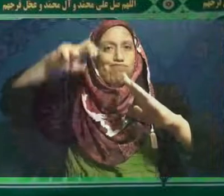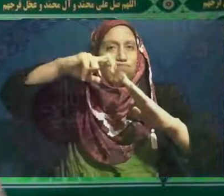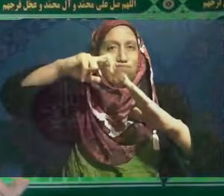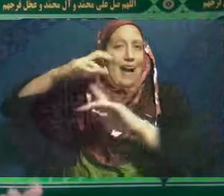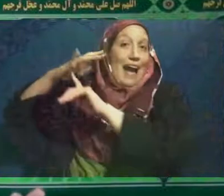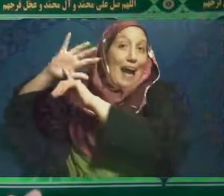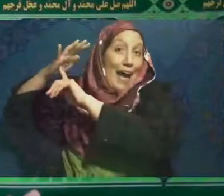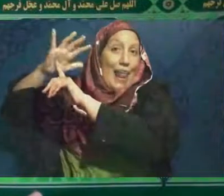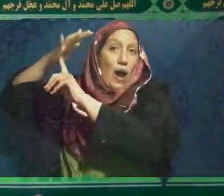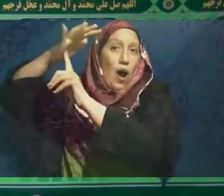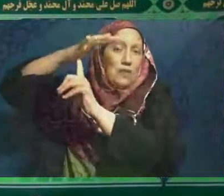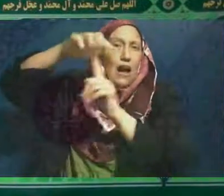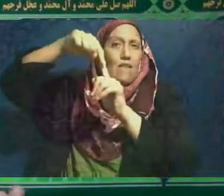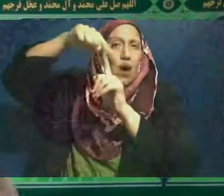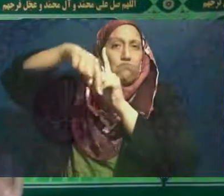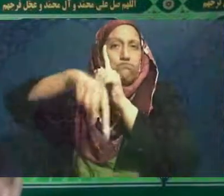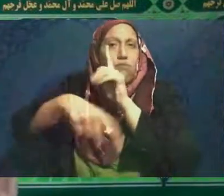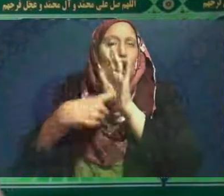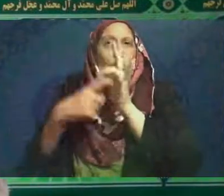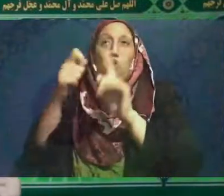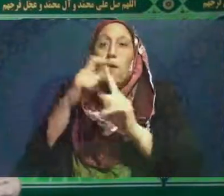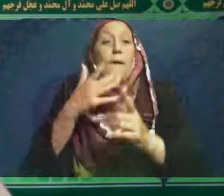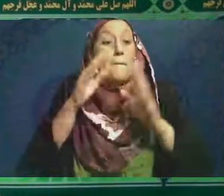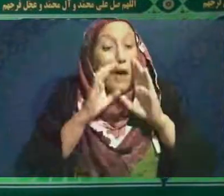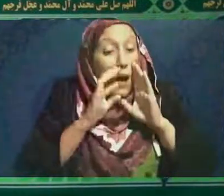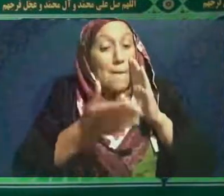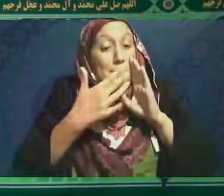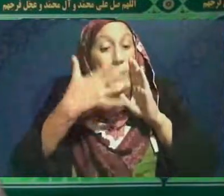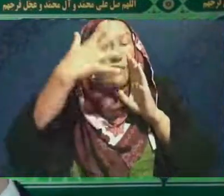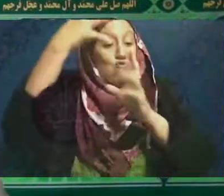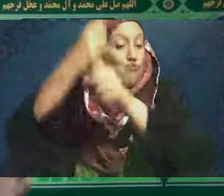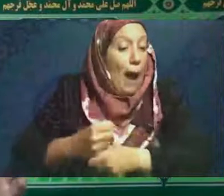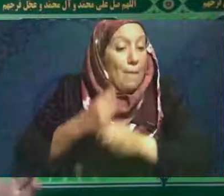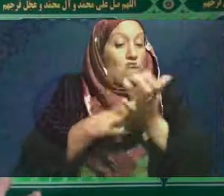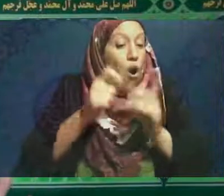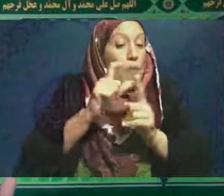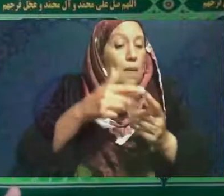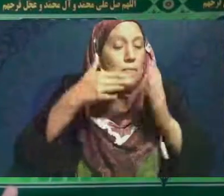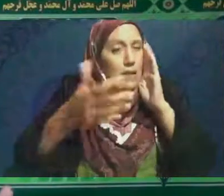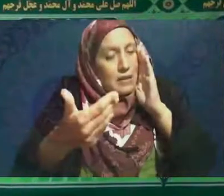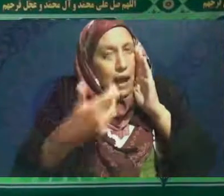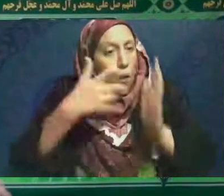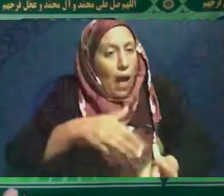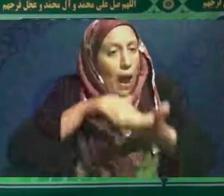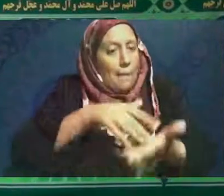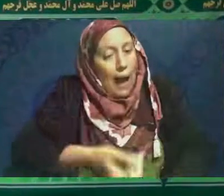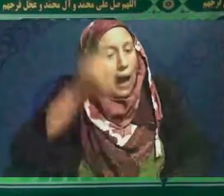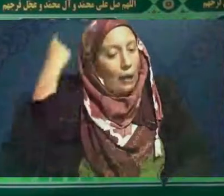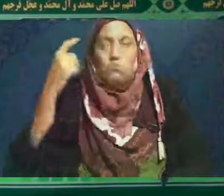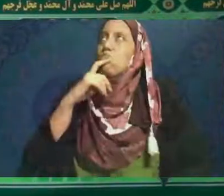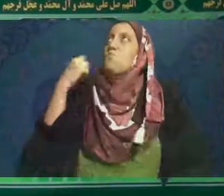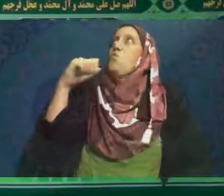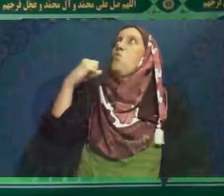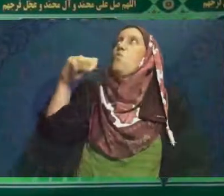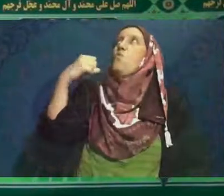right, that's a very good example to mention. The one who is caught in the flood has made a mess and